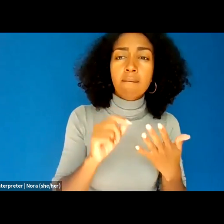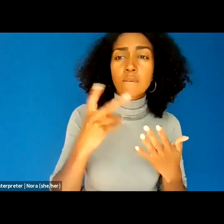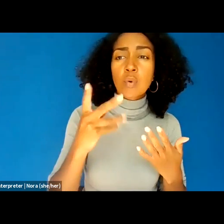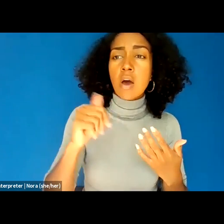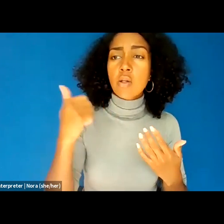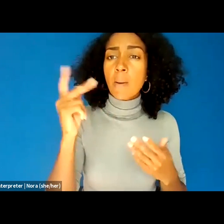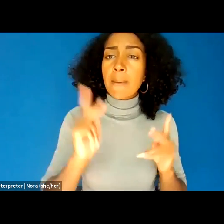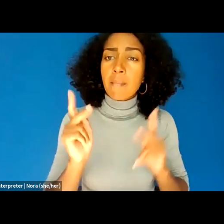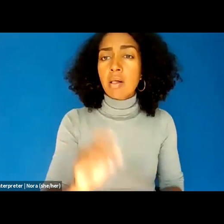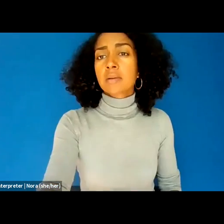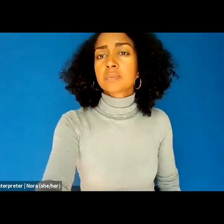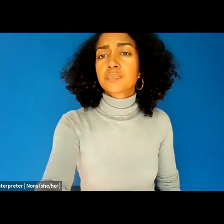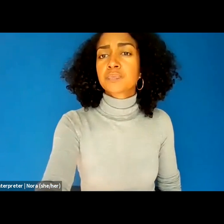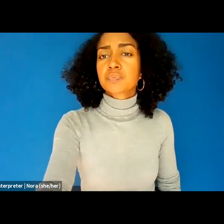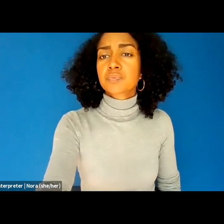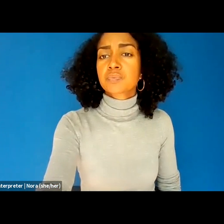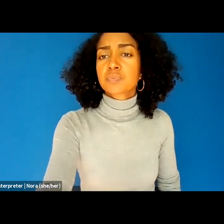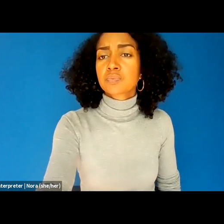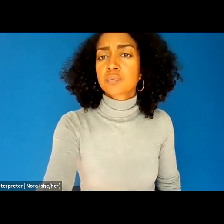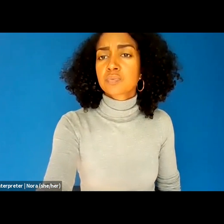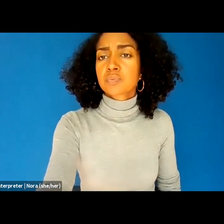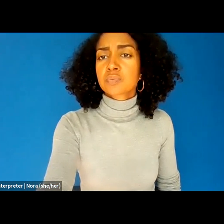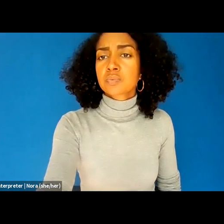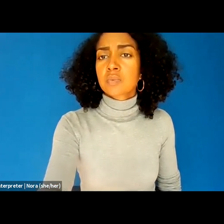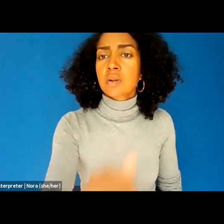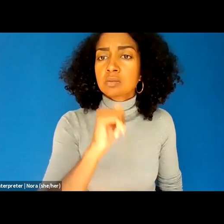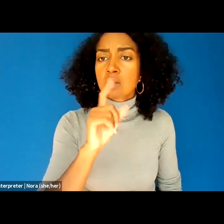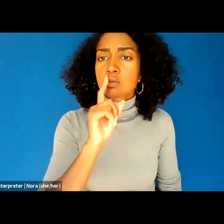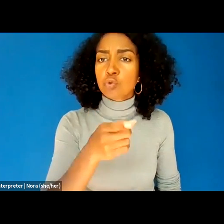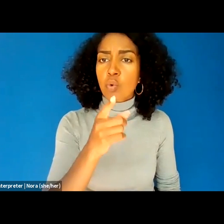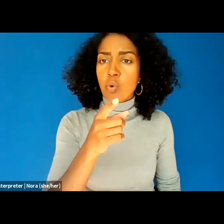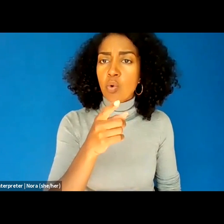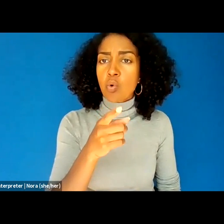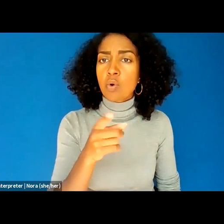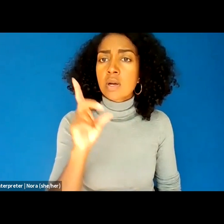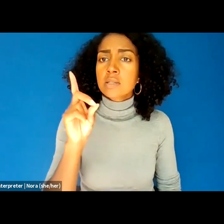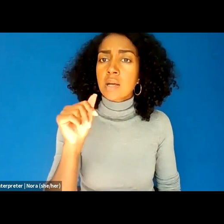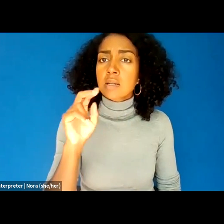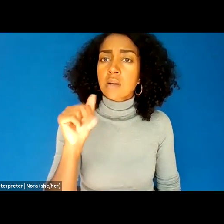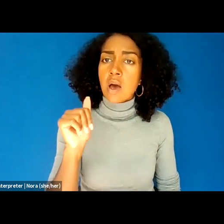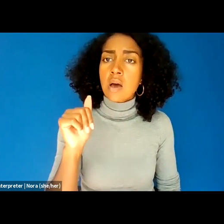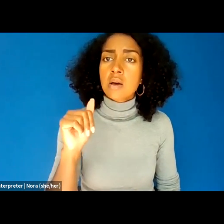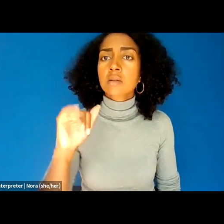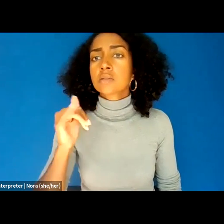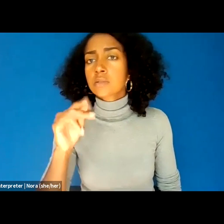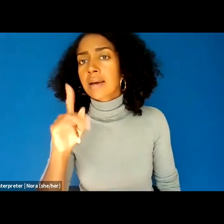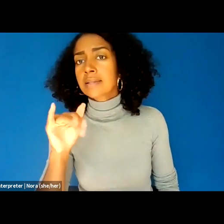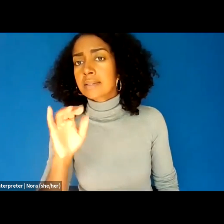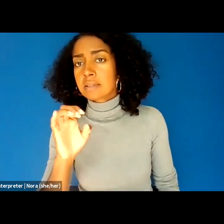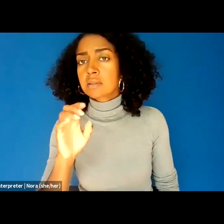who we're not sure. Dana, Jackie, Larissa,